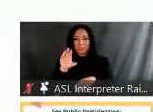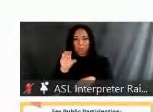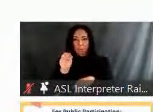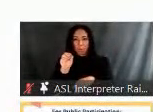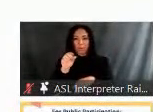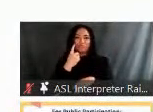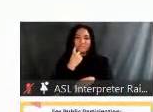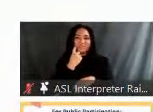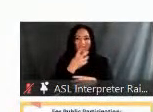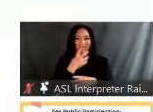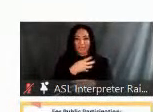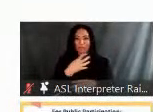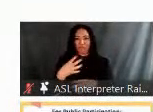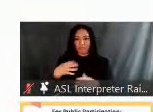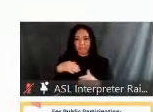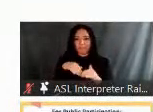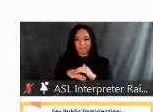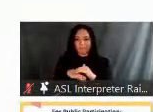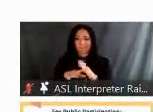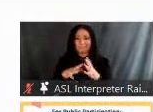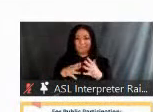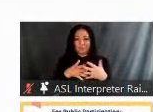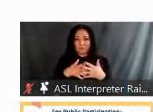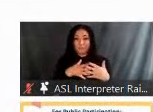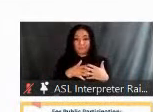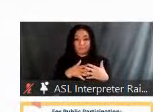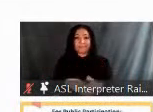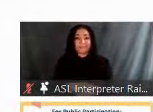immigrants. Next slide, please.